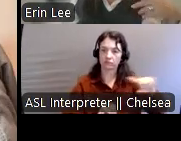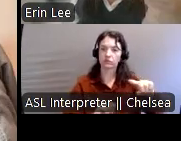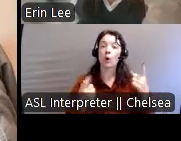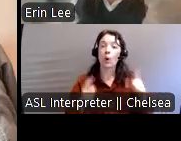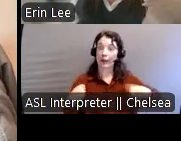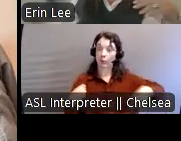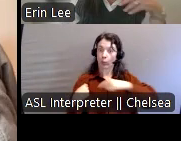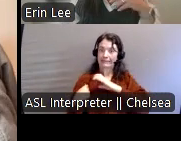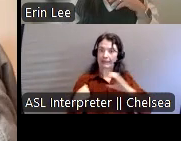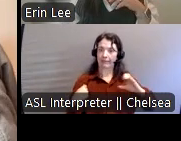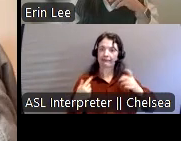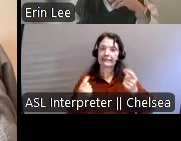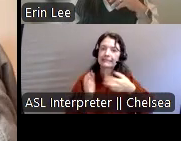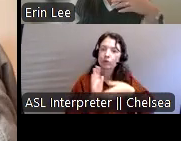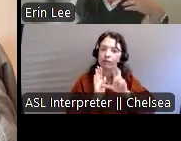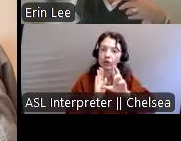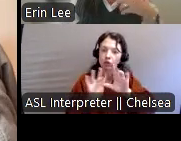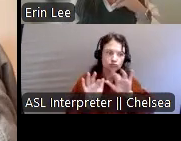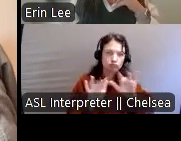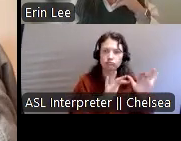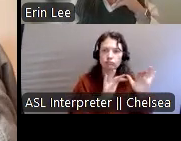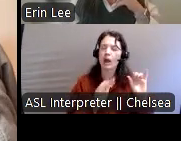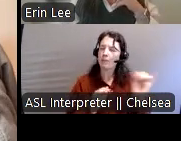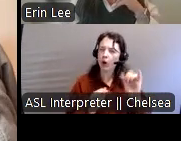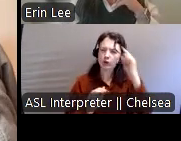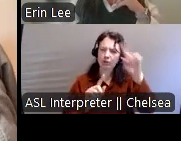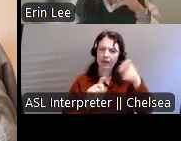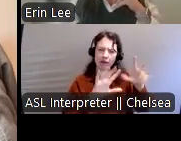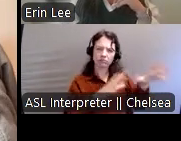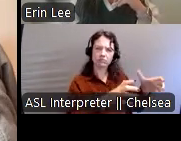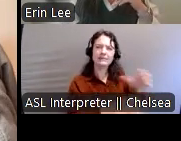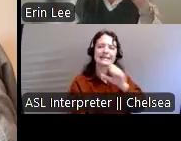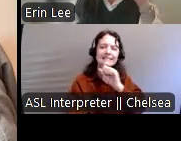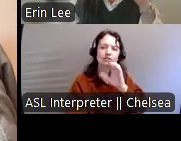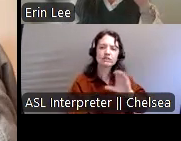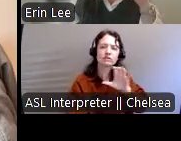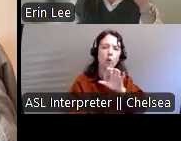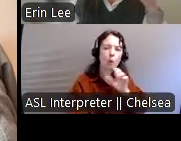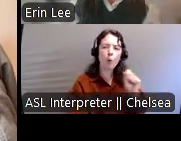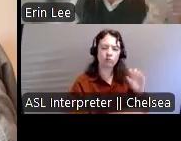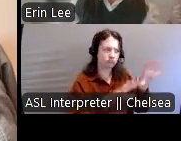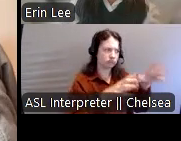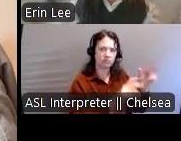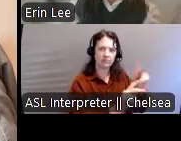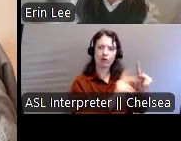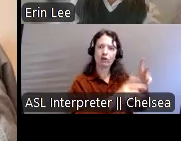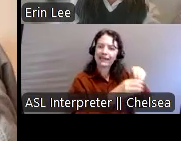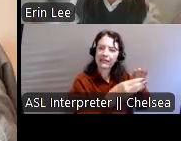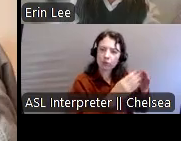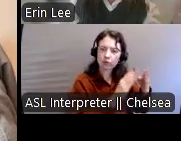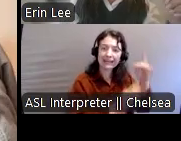but also people who are engaged with senior populations in community? We need to consider long-term